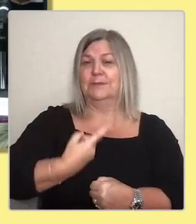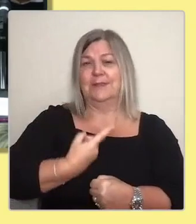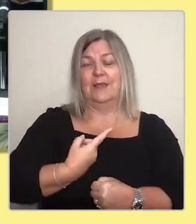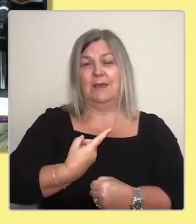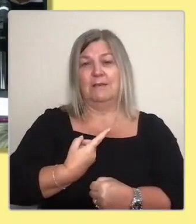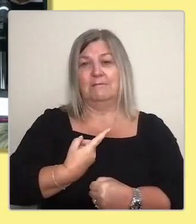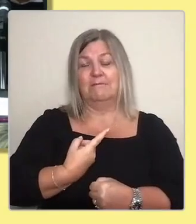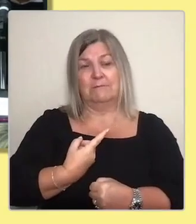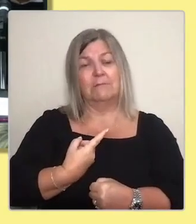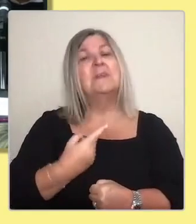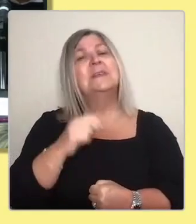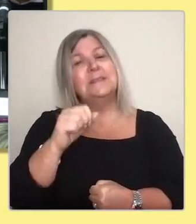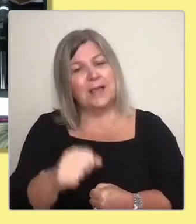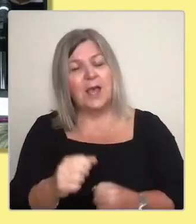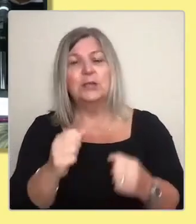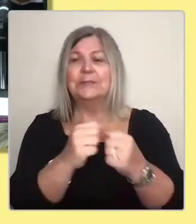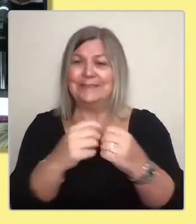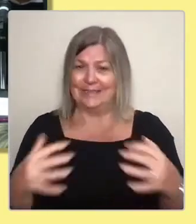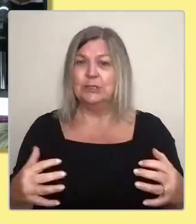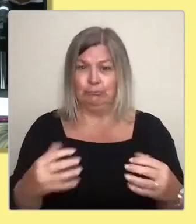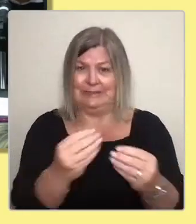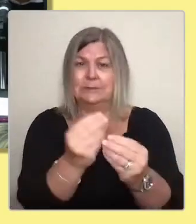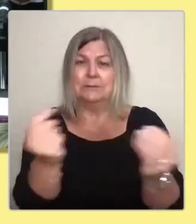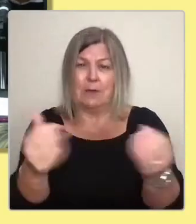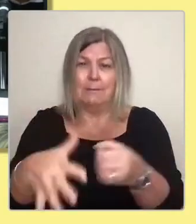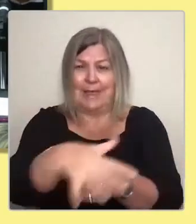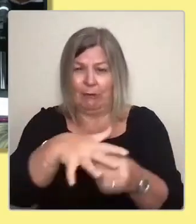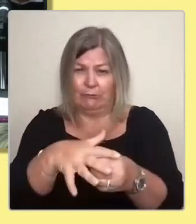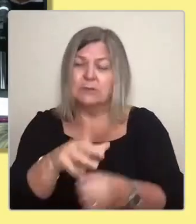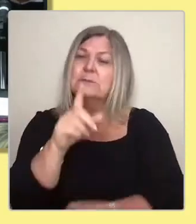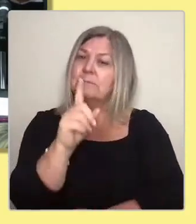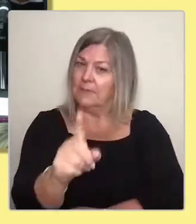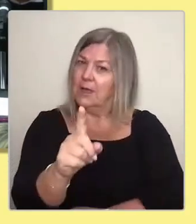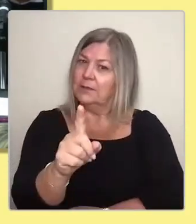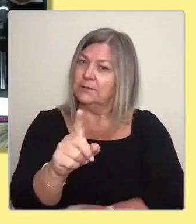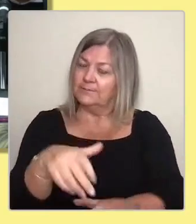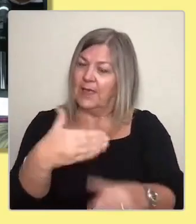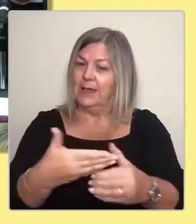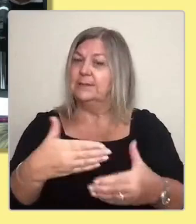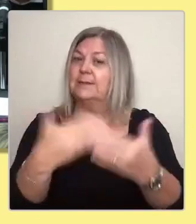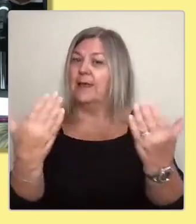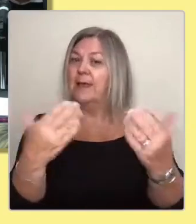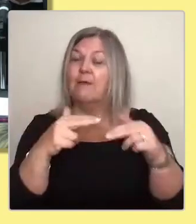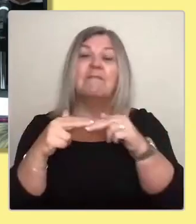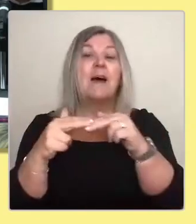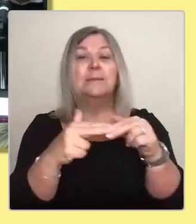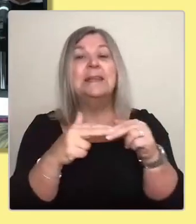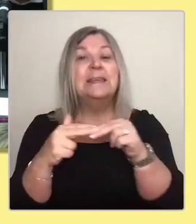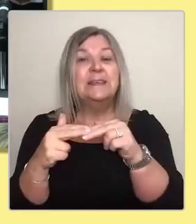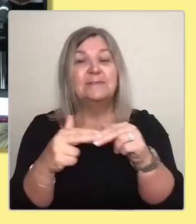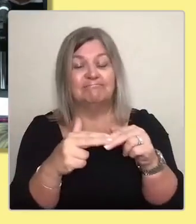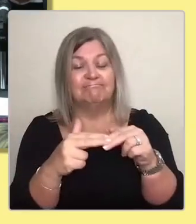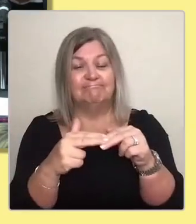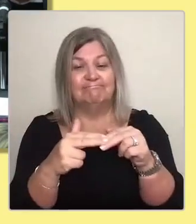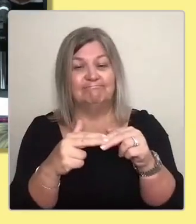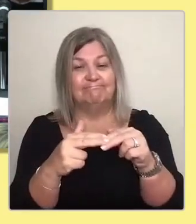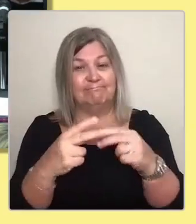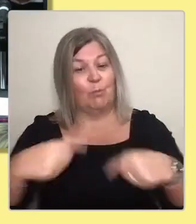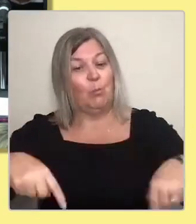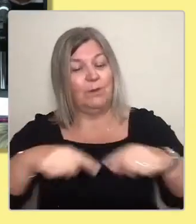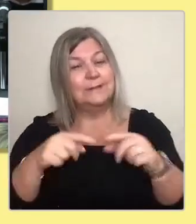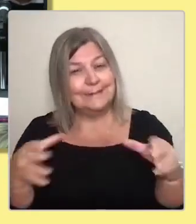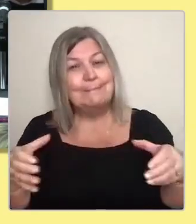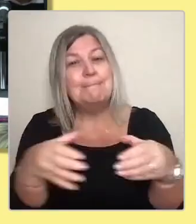on, it's the fact that the SNP is a family. The SNP is a team united behind one goal. And